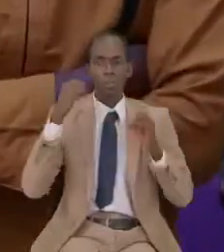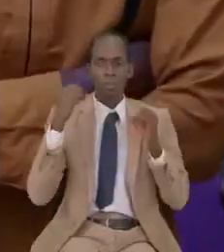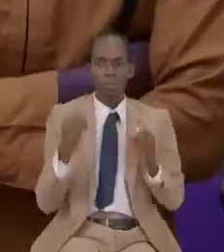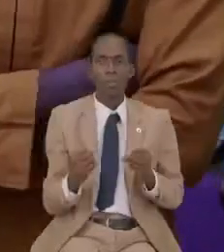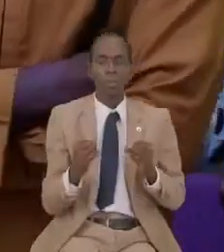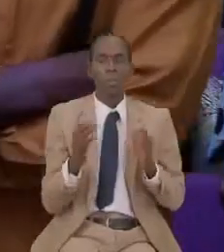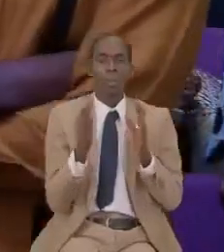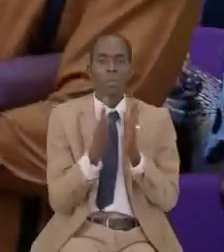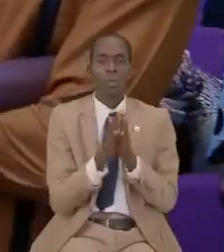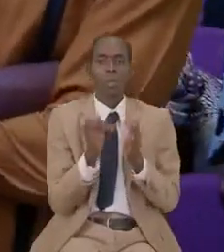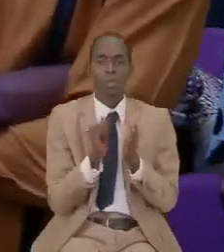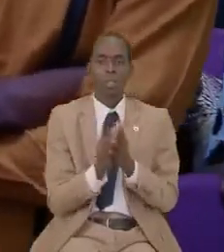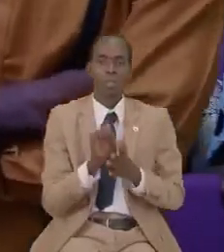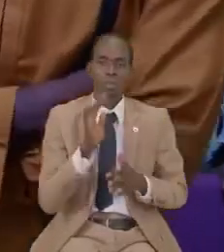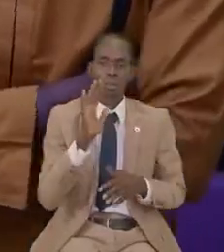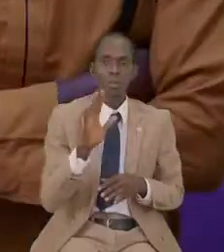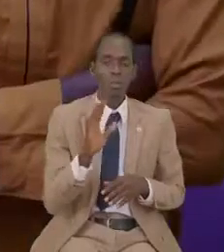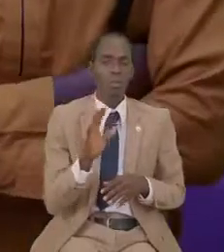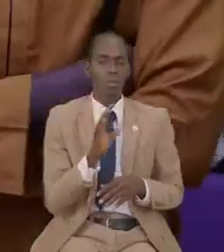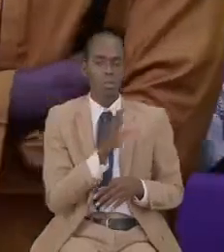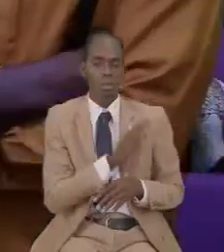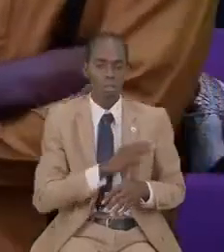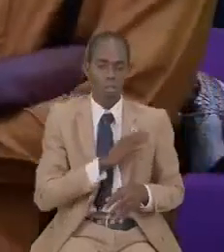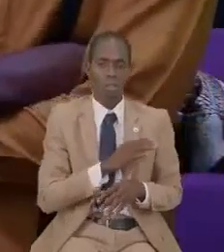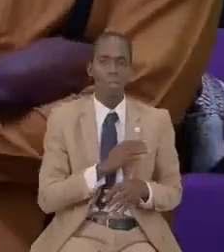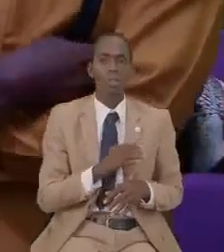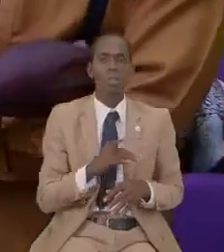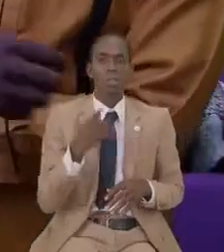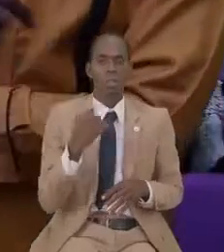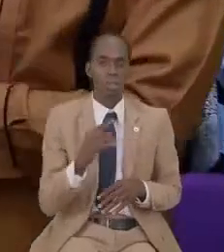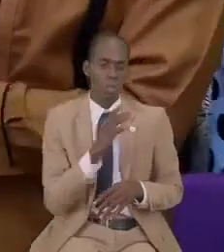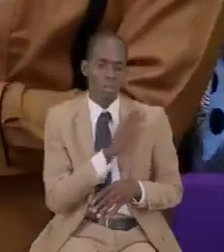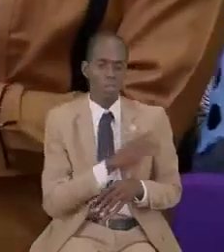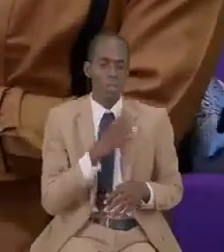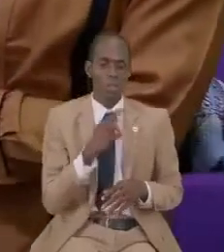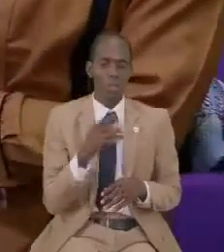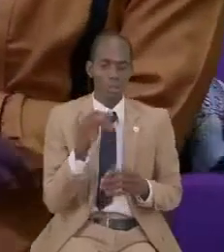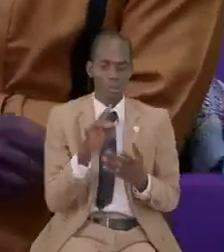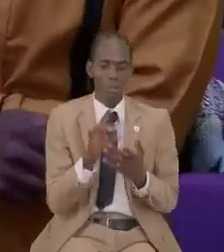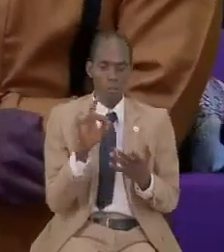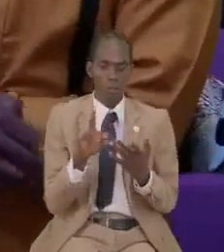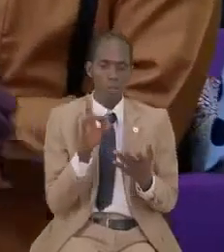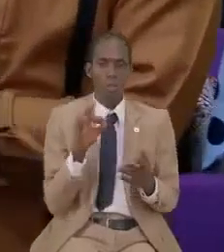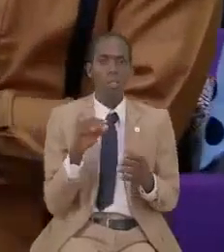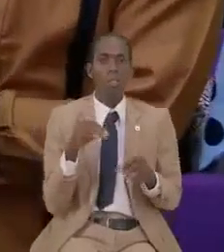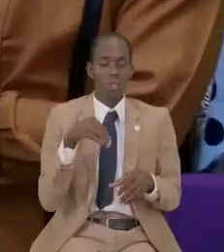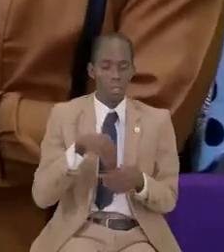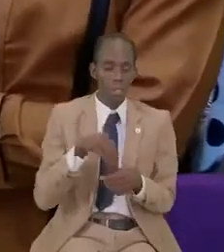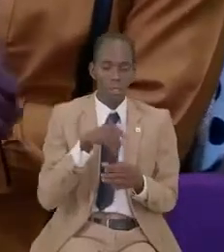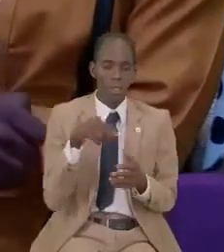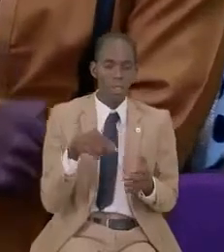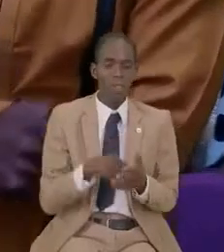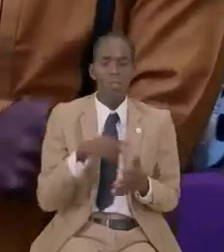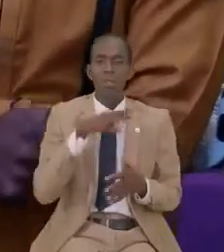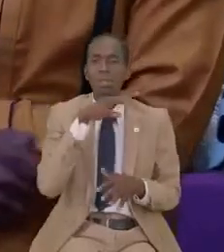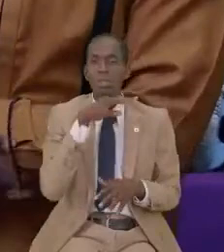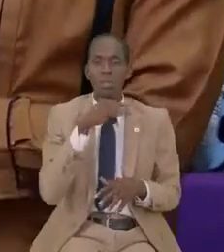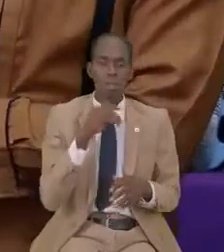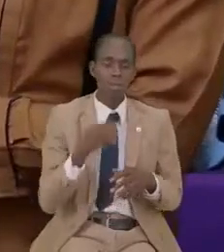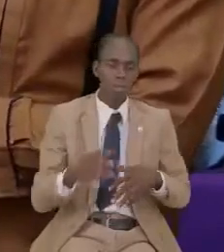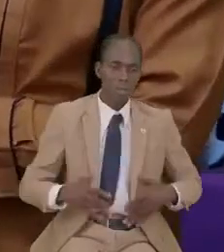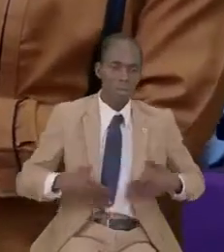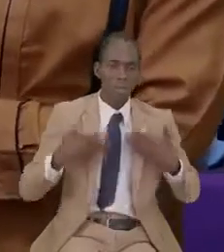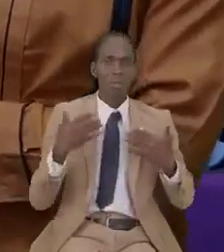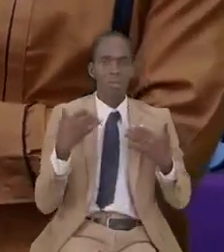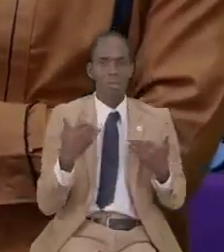Pray that your character, the character of the choosing, even amidst pollution, your character